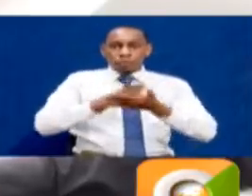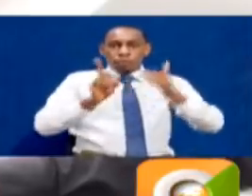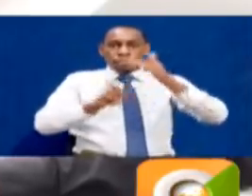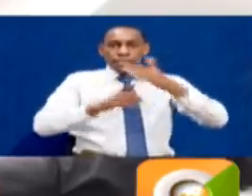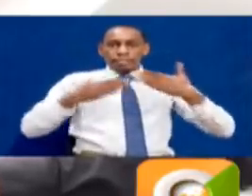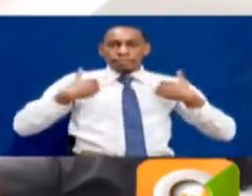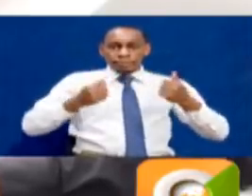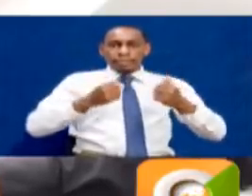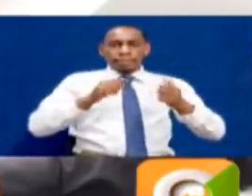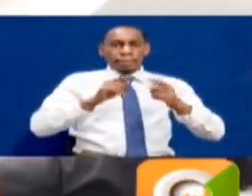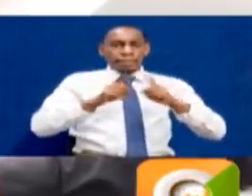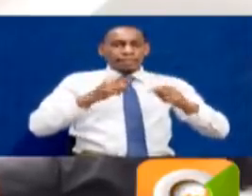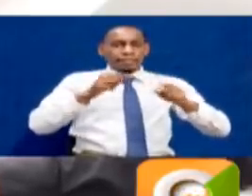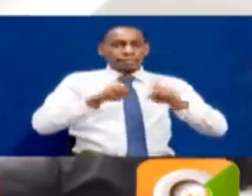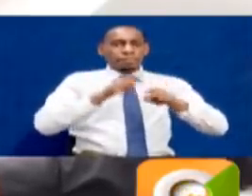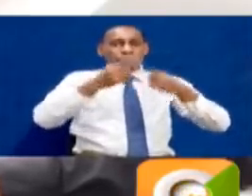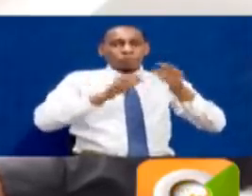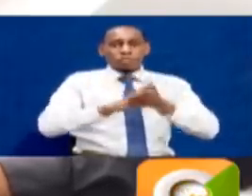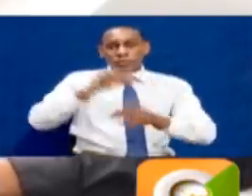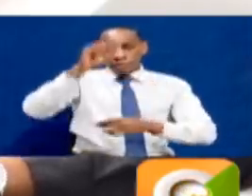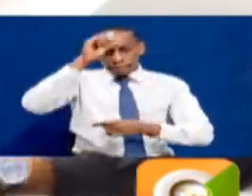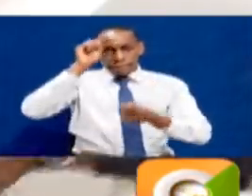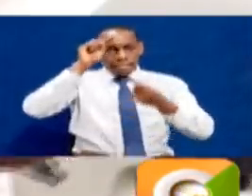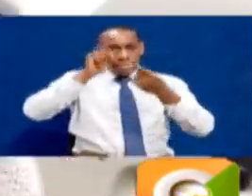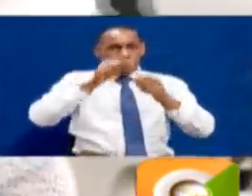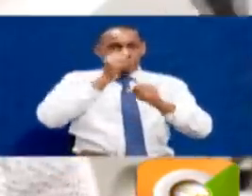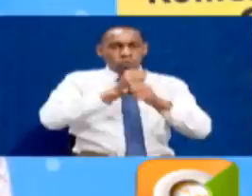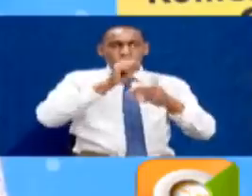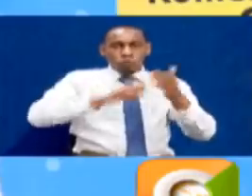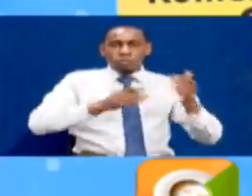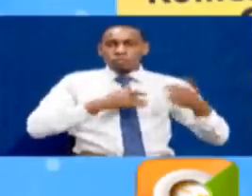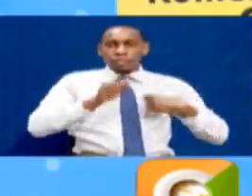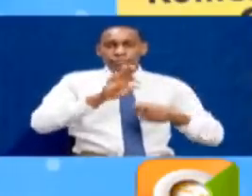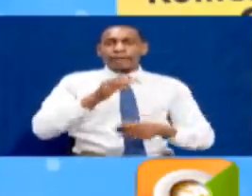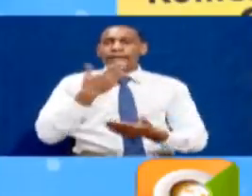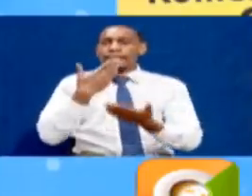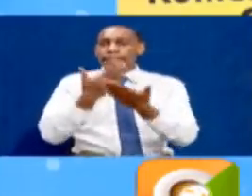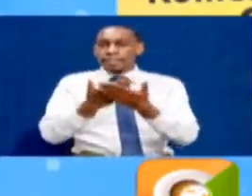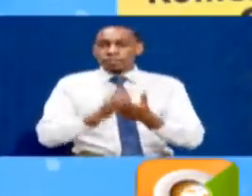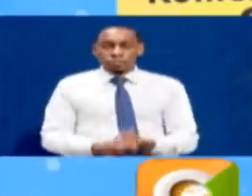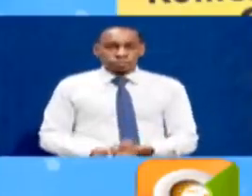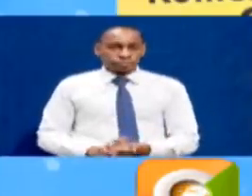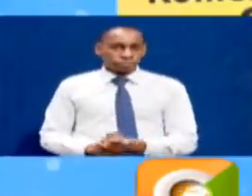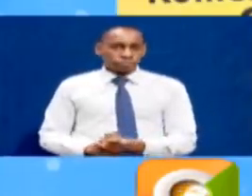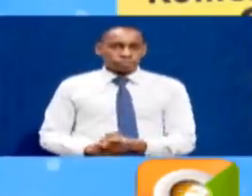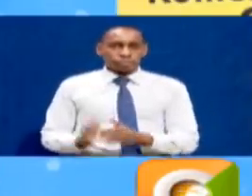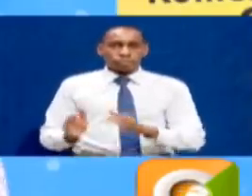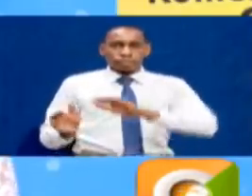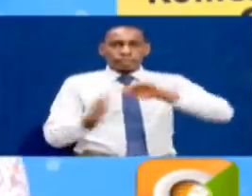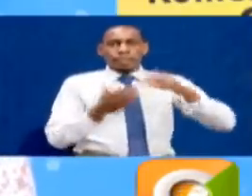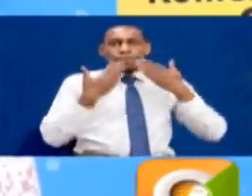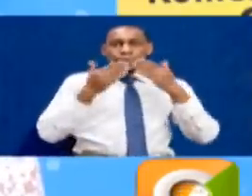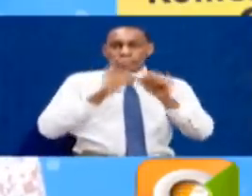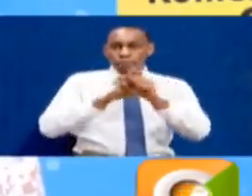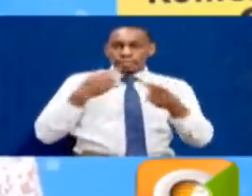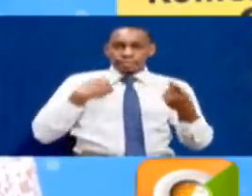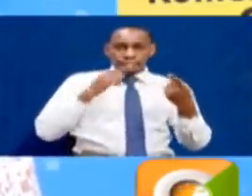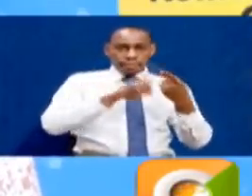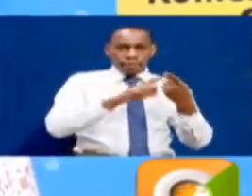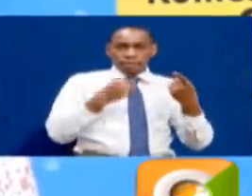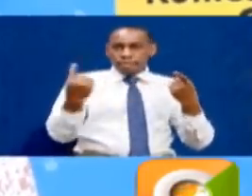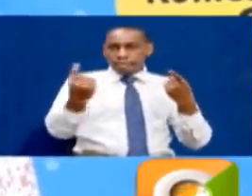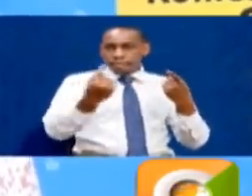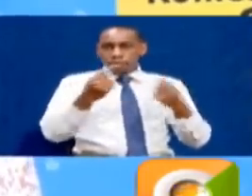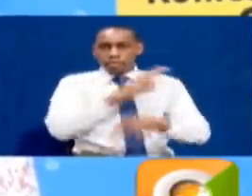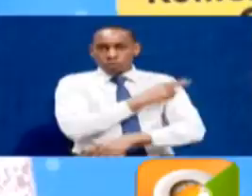on. So what does the government intend to do about that? Thank you. Thank you very much. First, on the issue of the